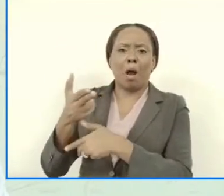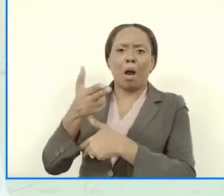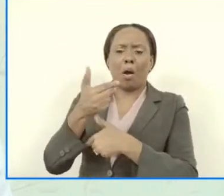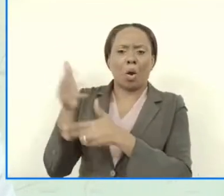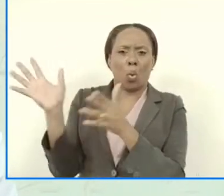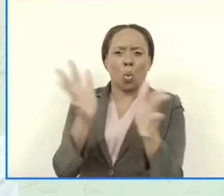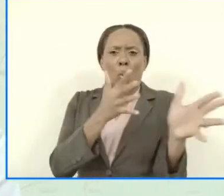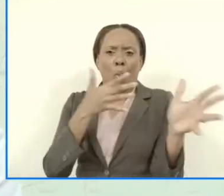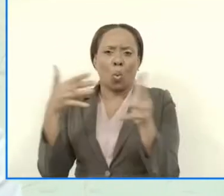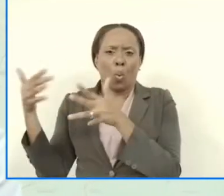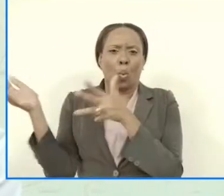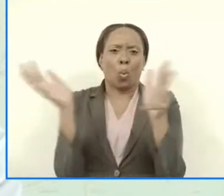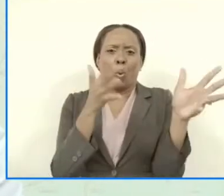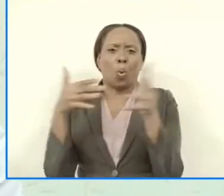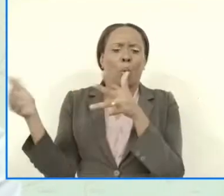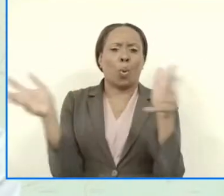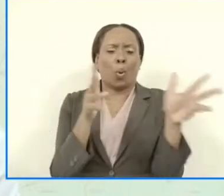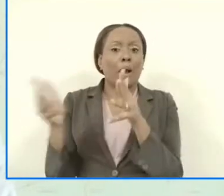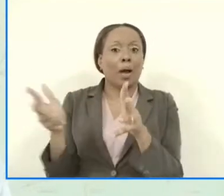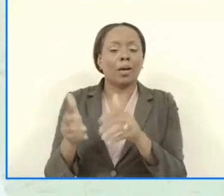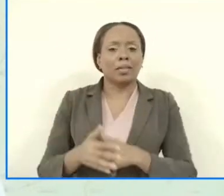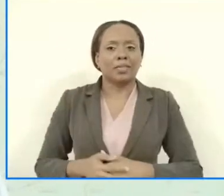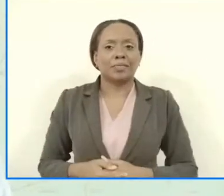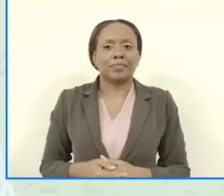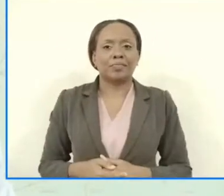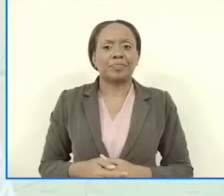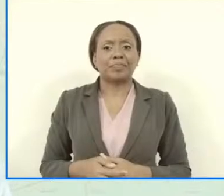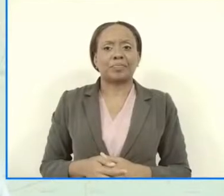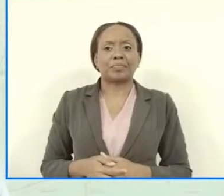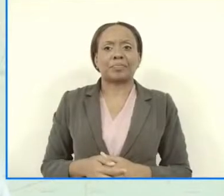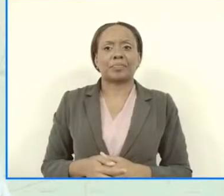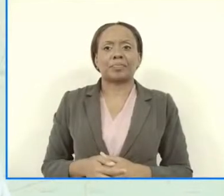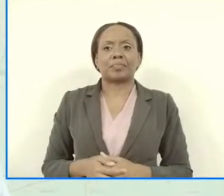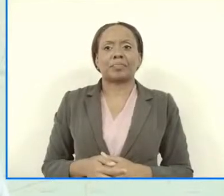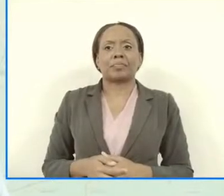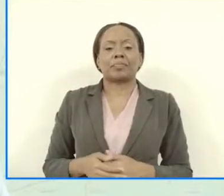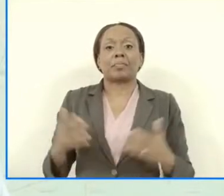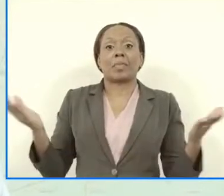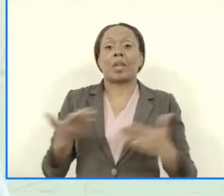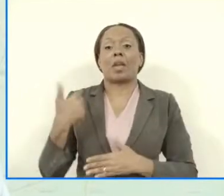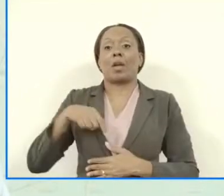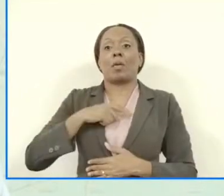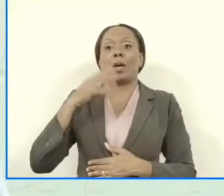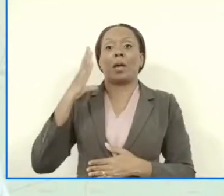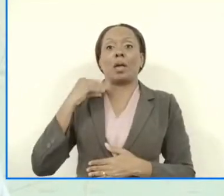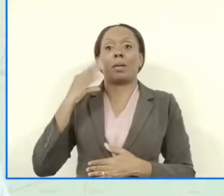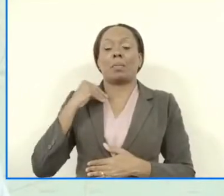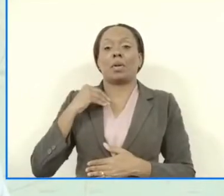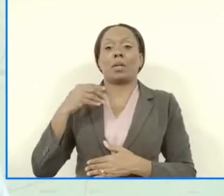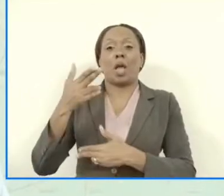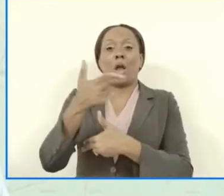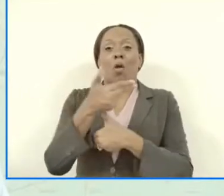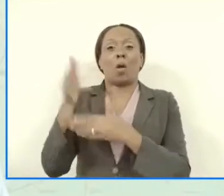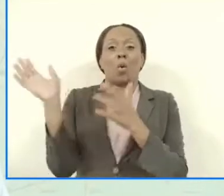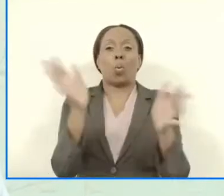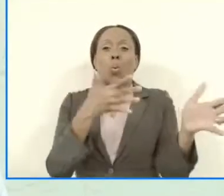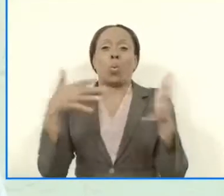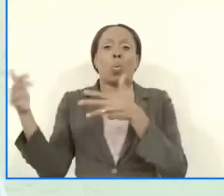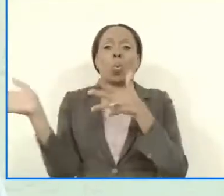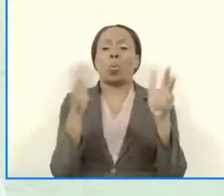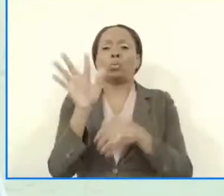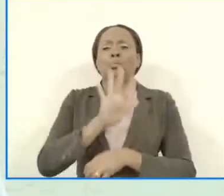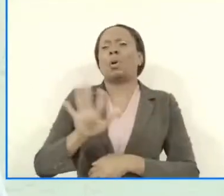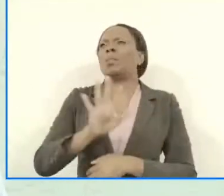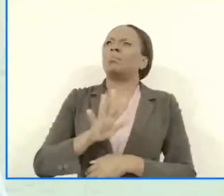hour. We, here in Barbados, we experienced hurricane force winds for about an hour or just under an hour, particularly